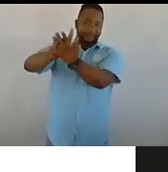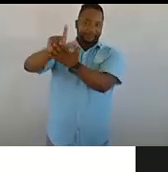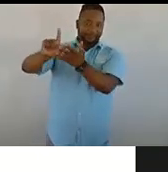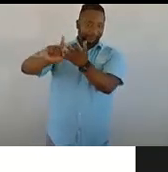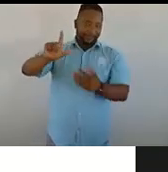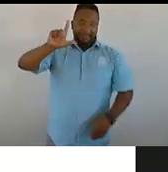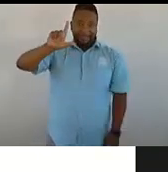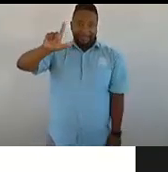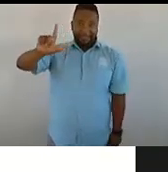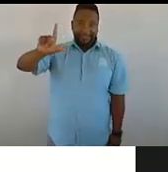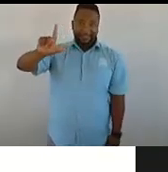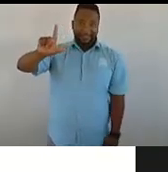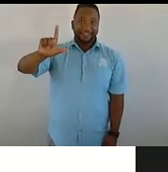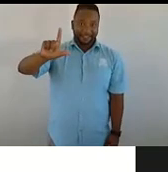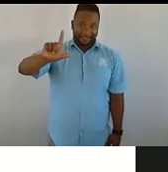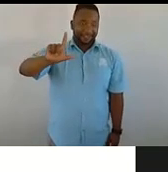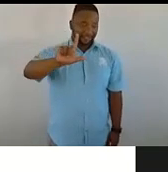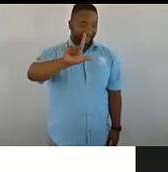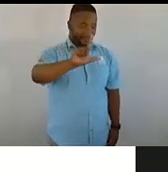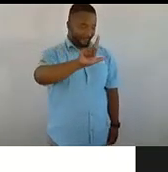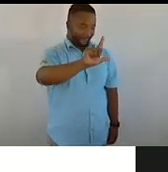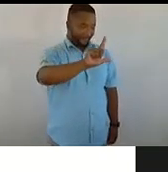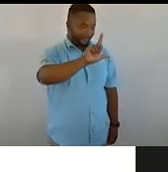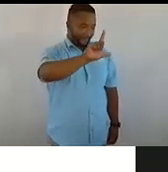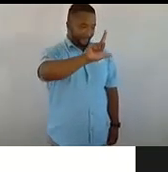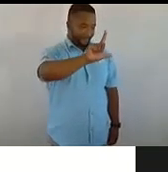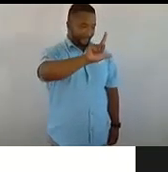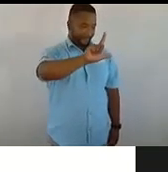The L, probably one of the easiest hand shapes.